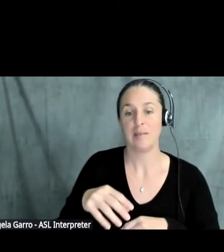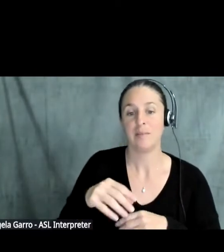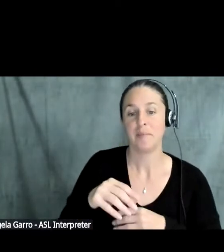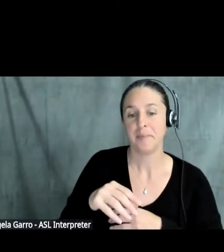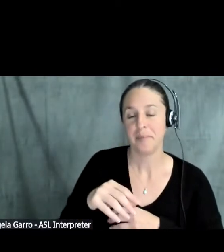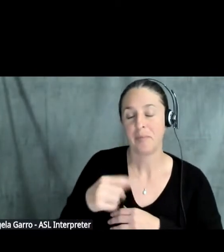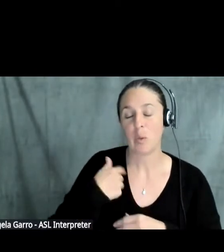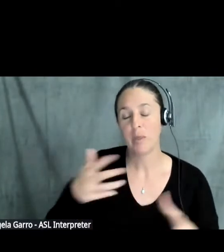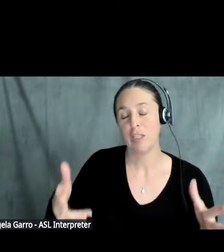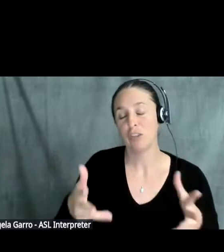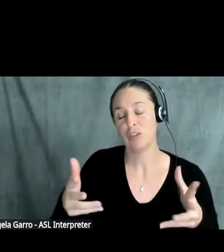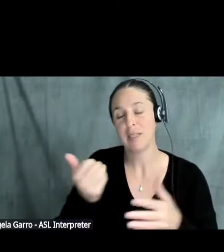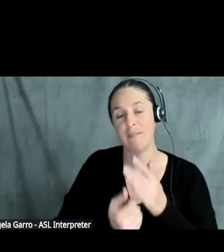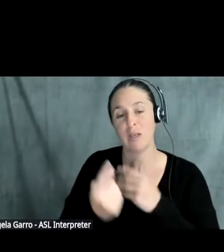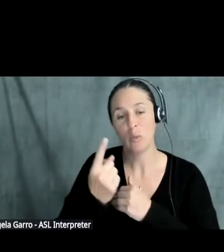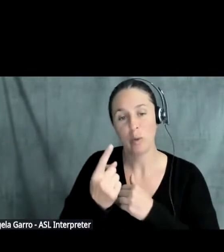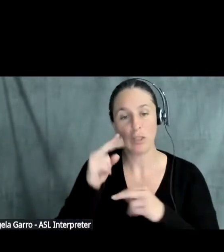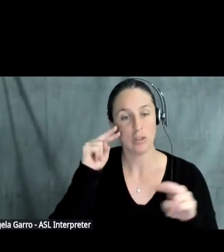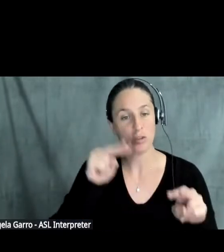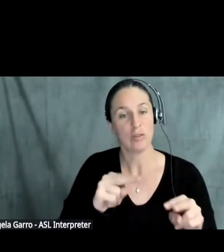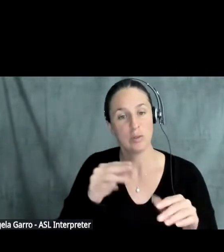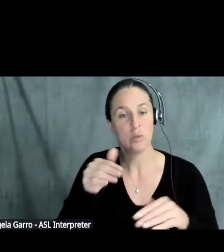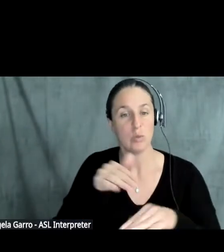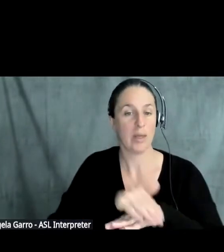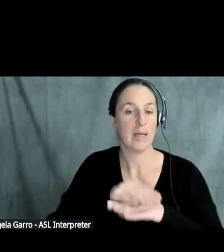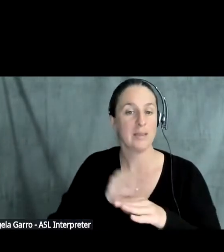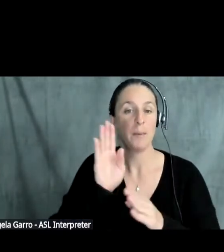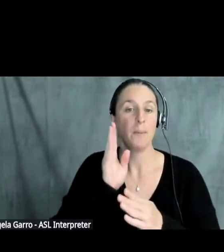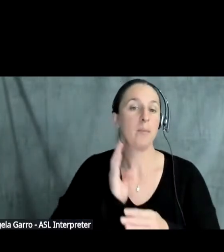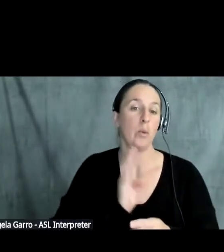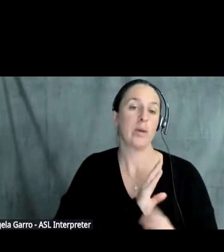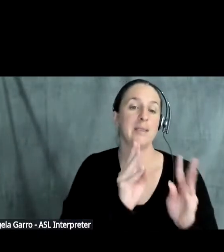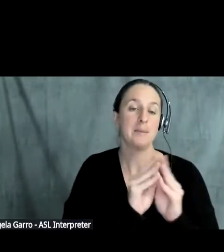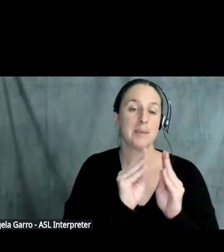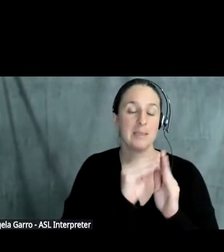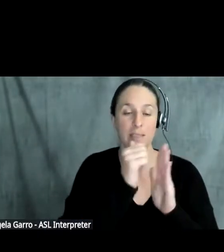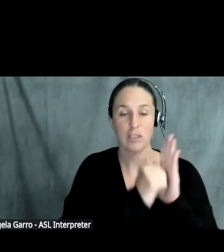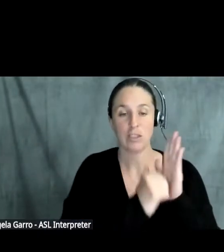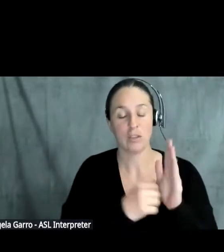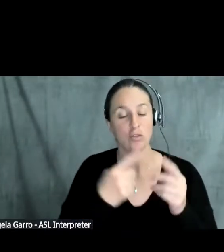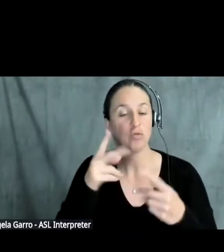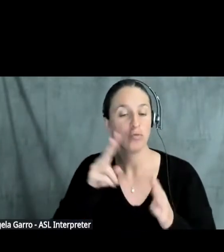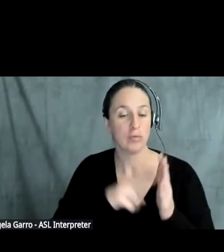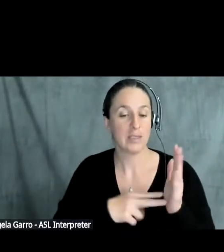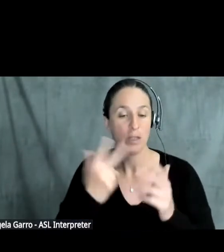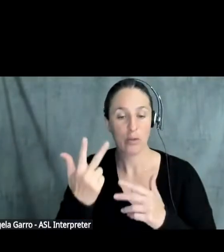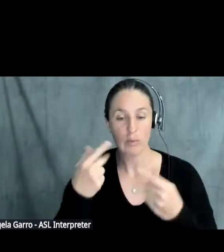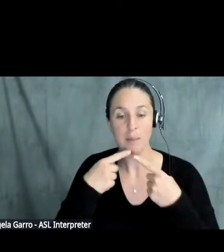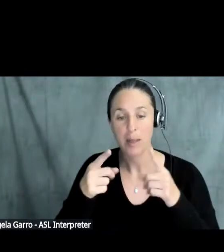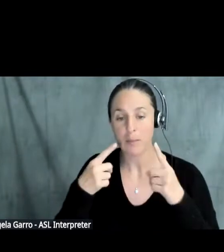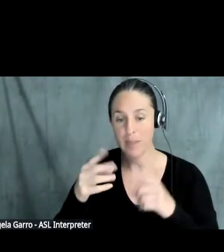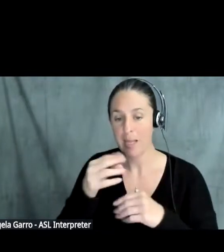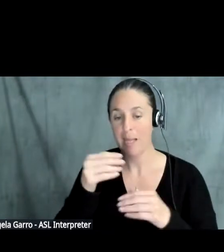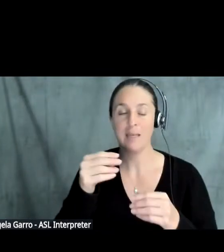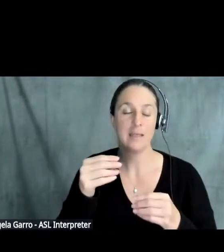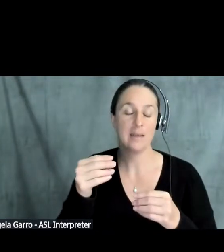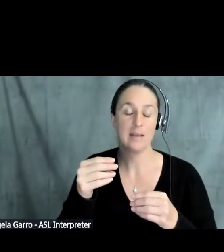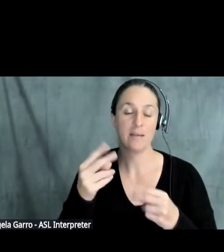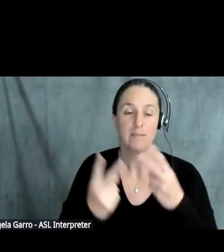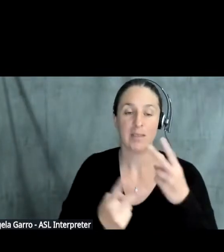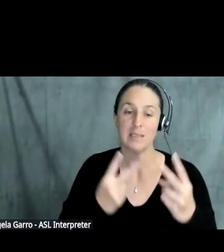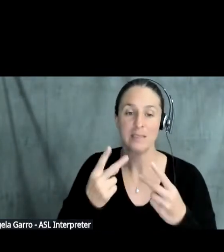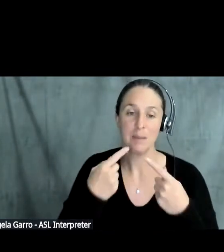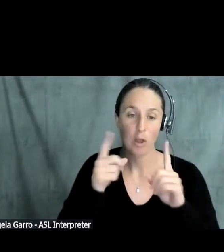encourage everyone to view tonight's board meeting agenda to read these 3 proclamations and visit the proclamation page of